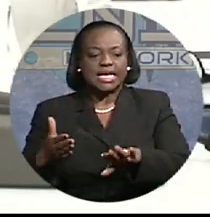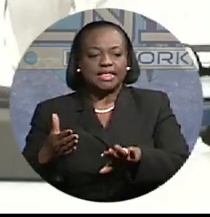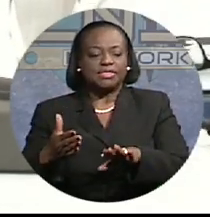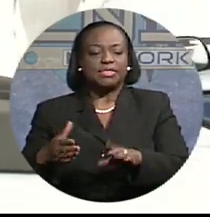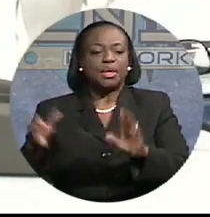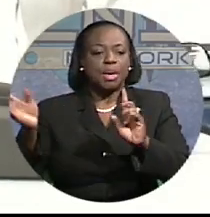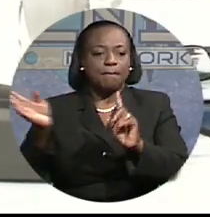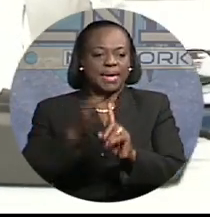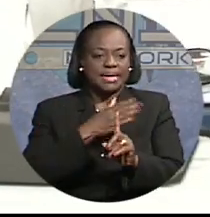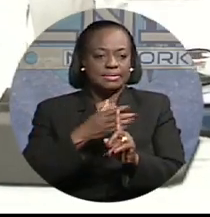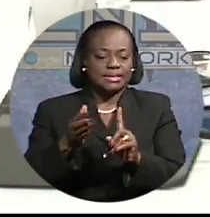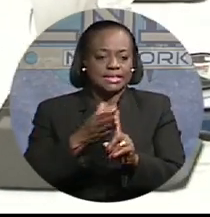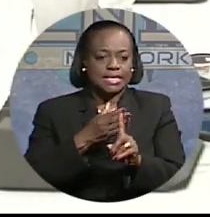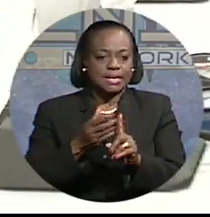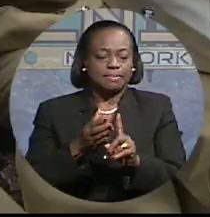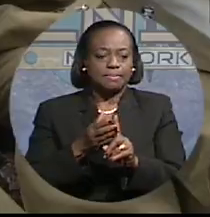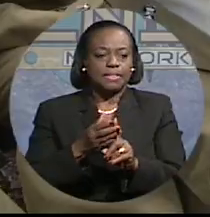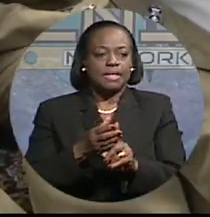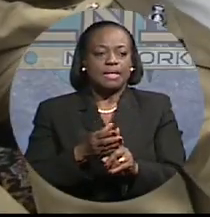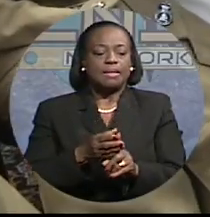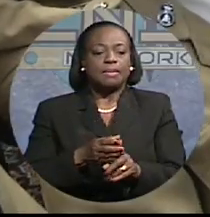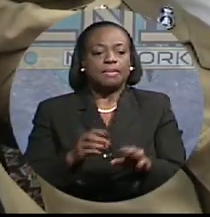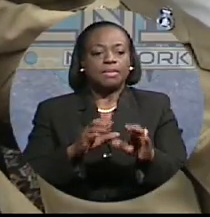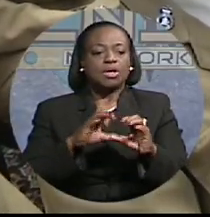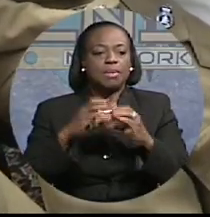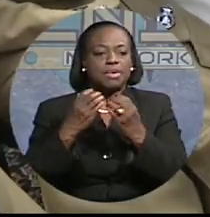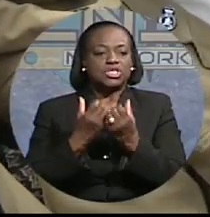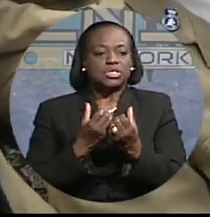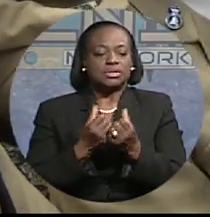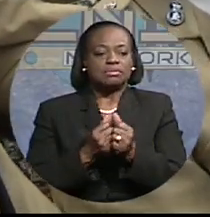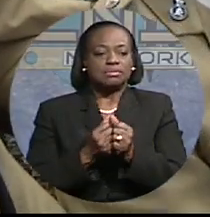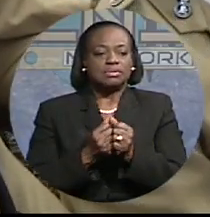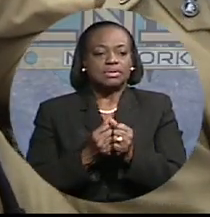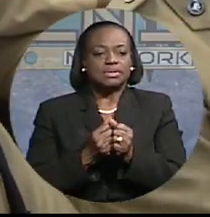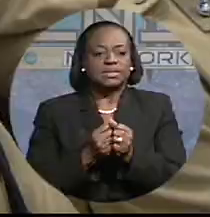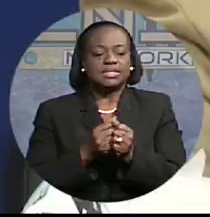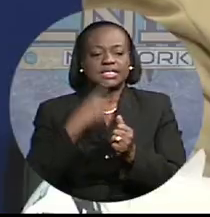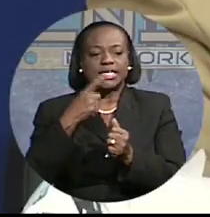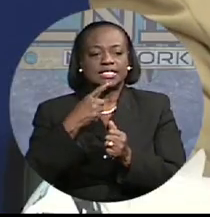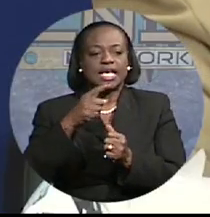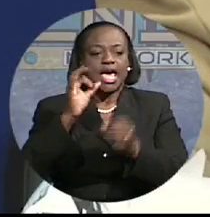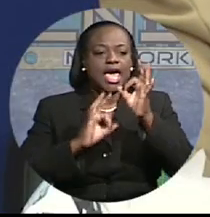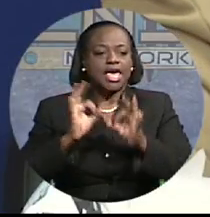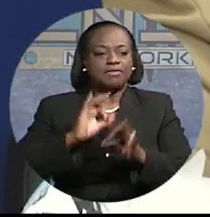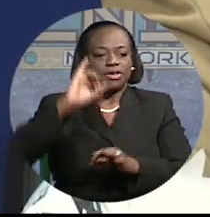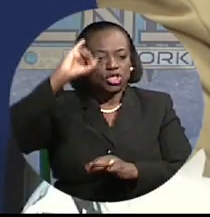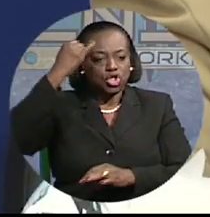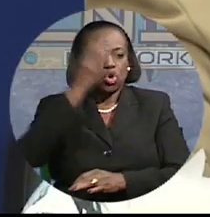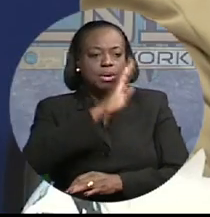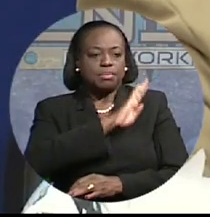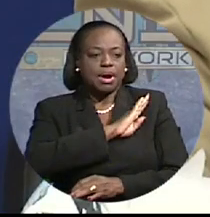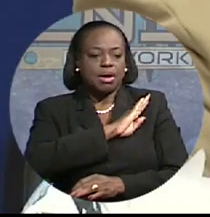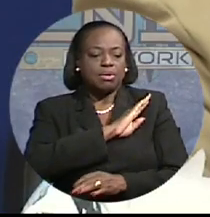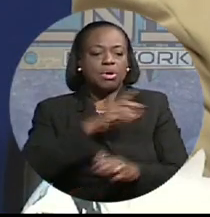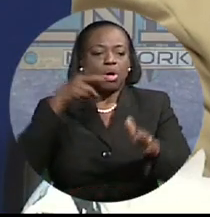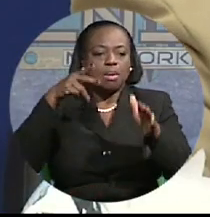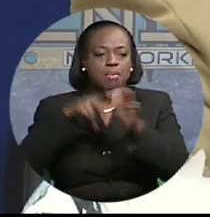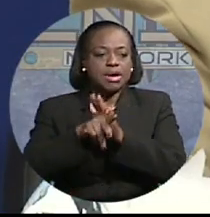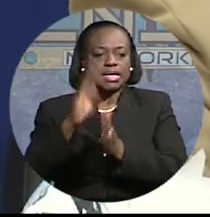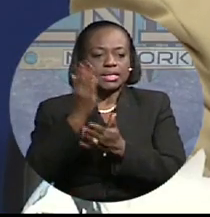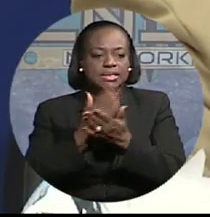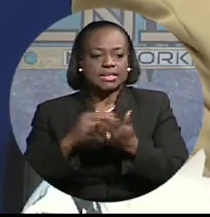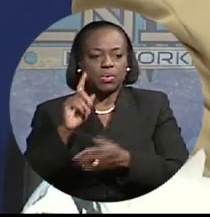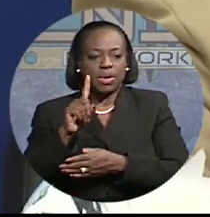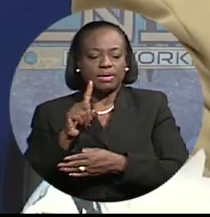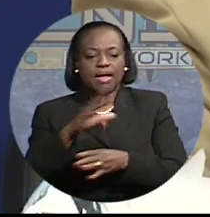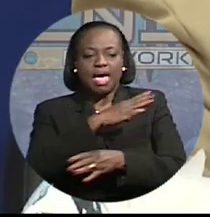personal view, he did respond by reinforcing calls he's received from the public. If John Brown murders someone,